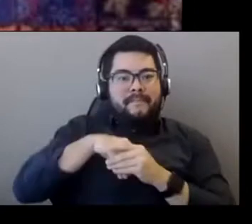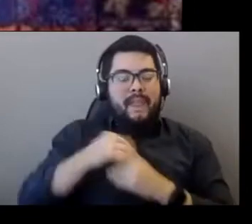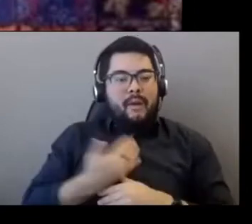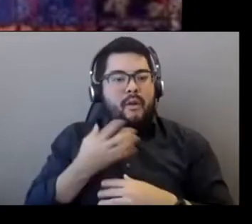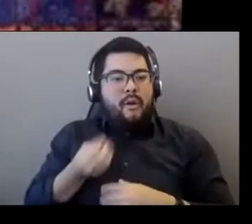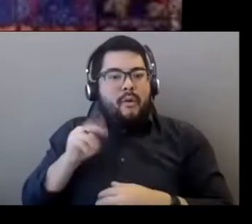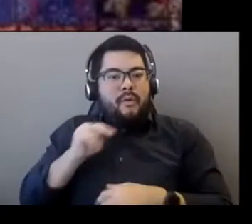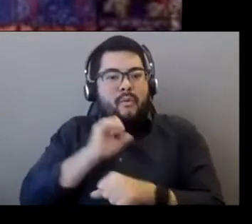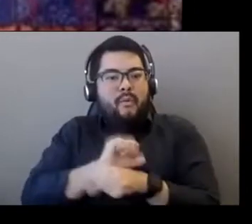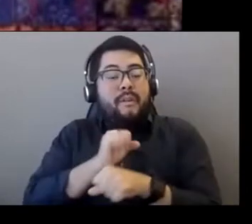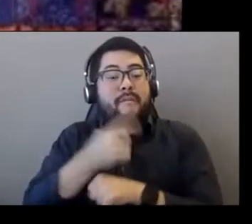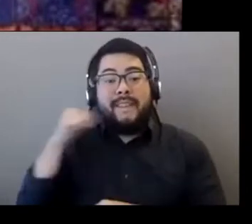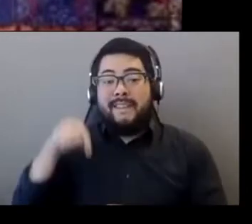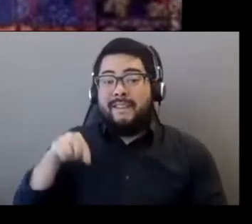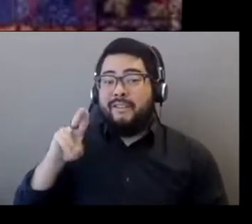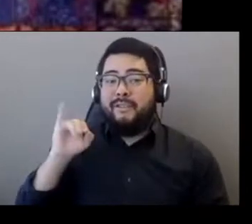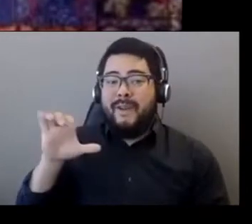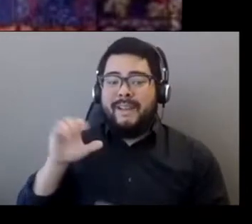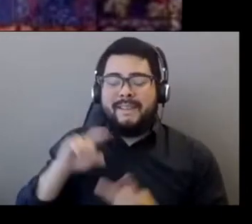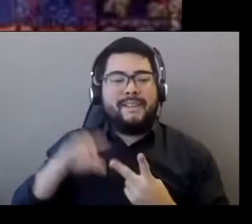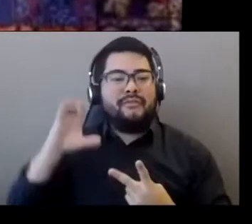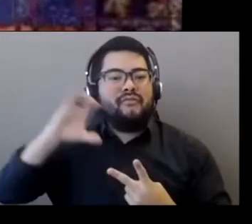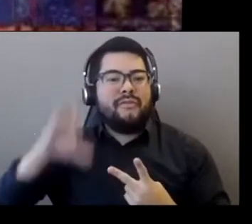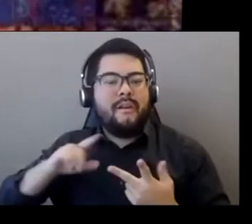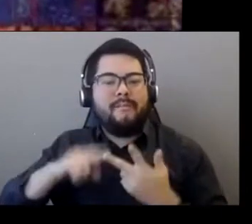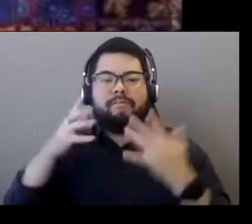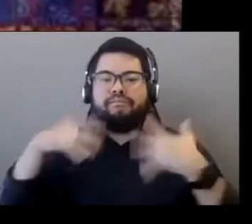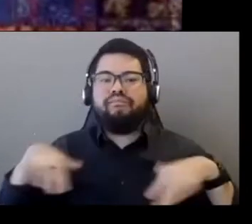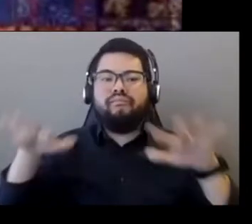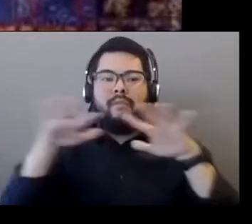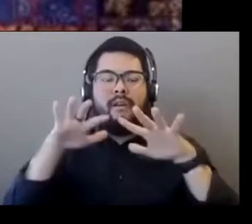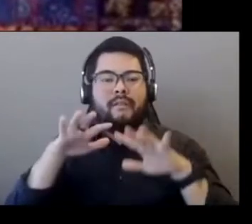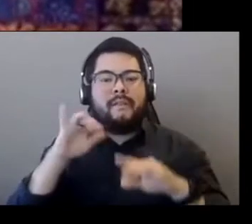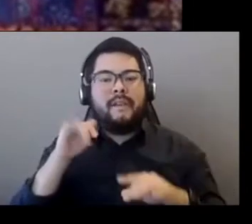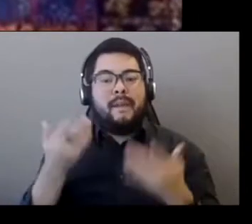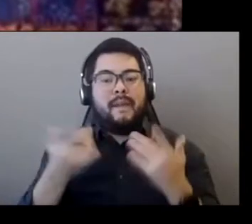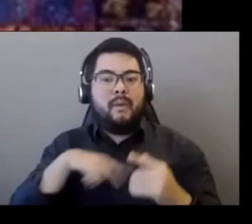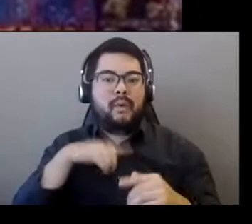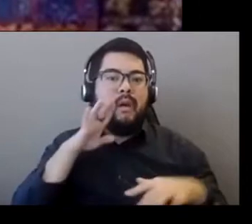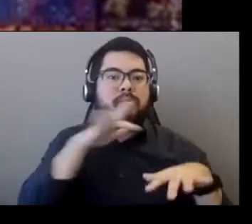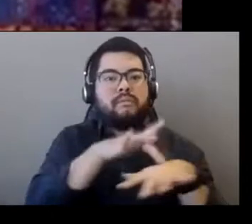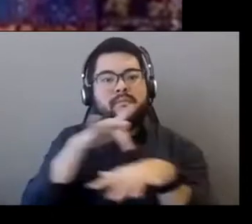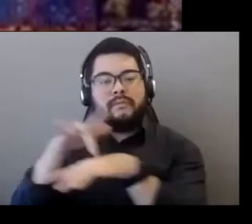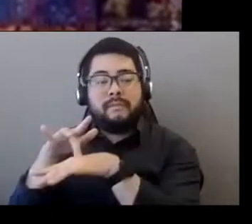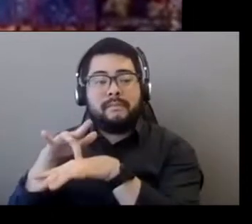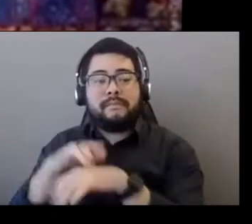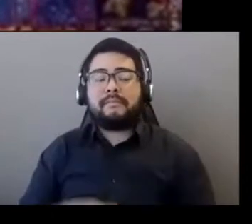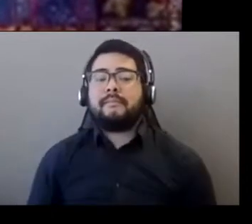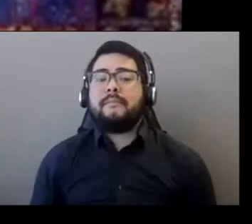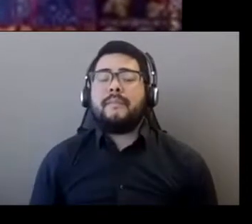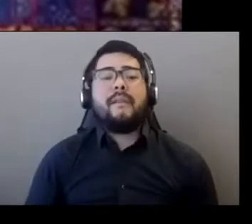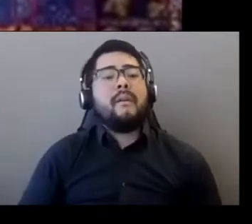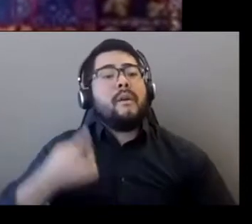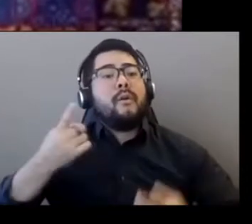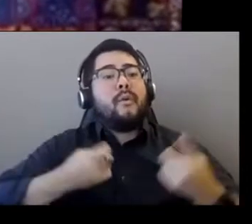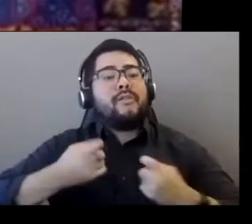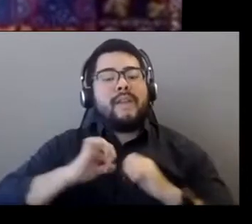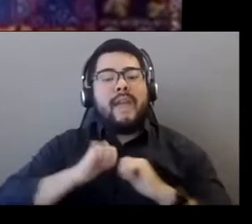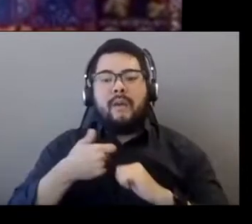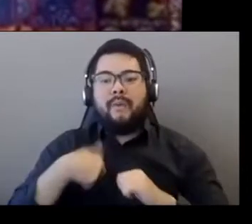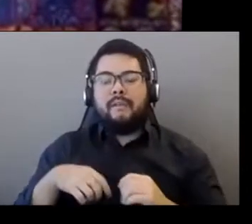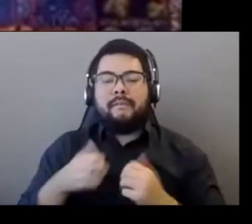movements at UIC, Chicago, and other locations our work may take us to. Questions of how we avoid drawing